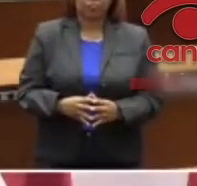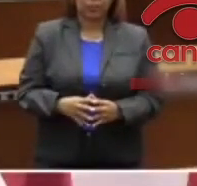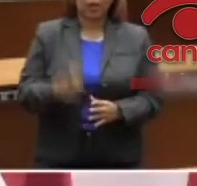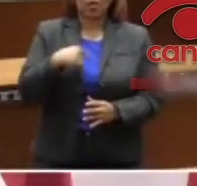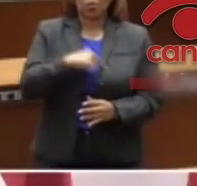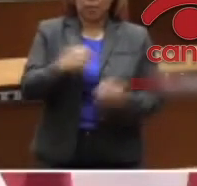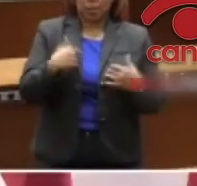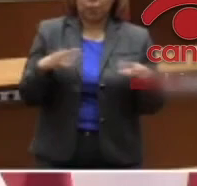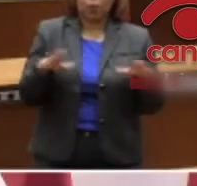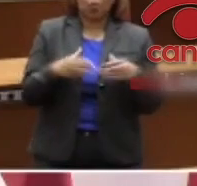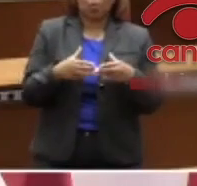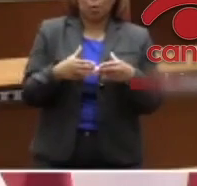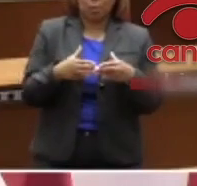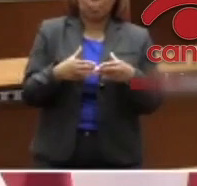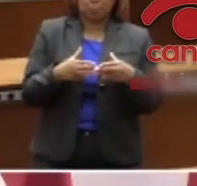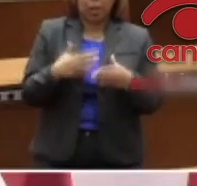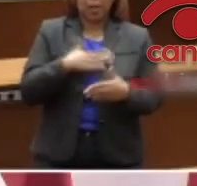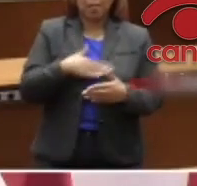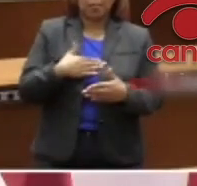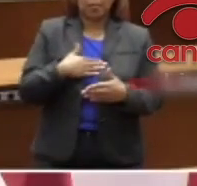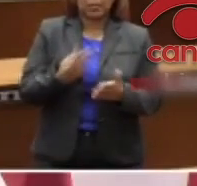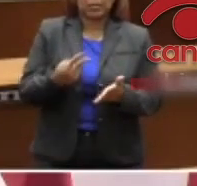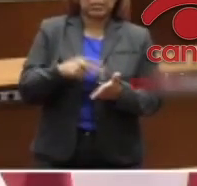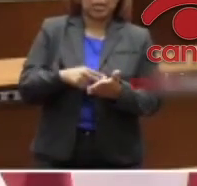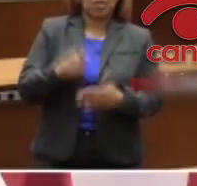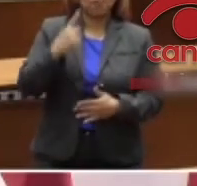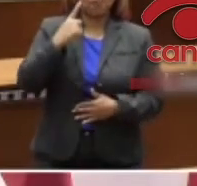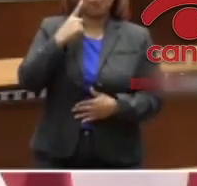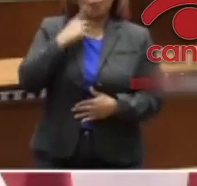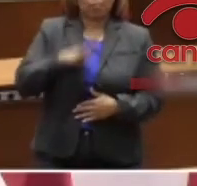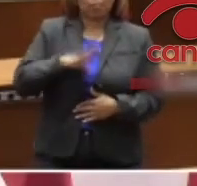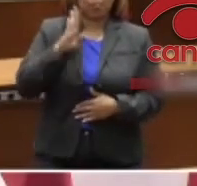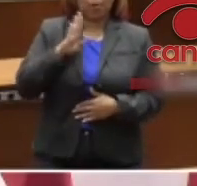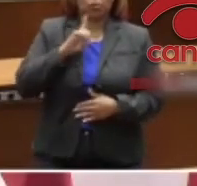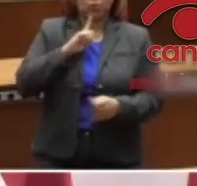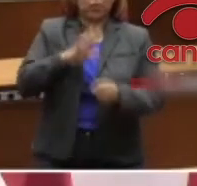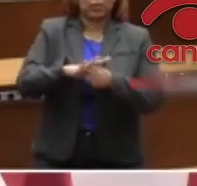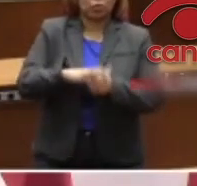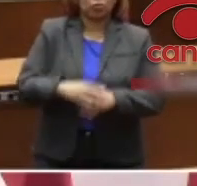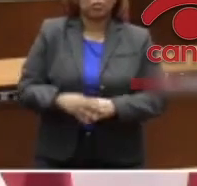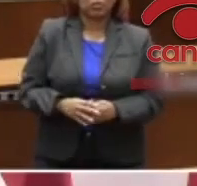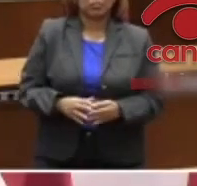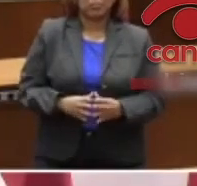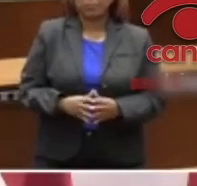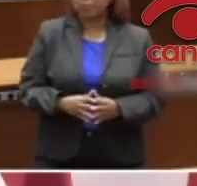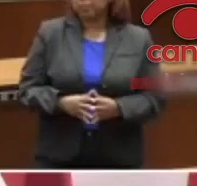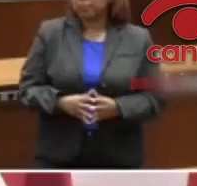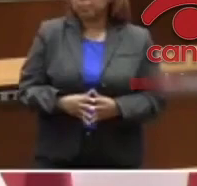We have a quorum. Please stand for the Pledge of Allegiance.